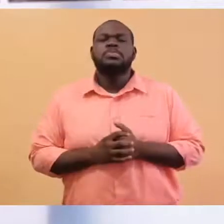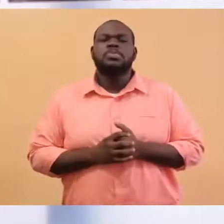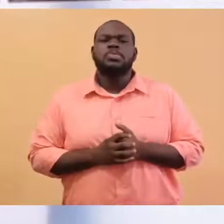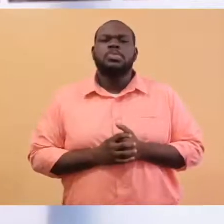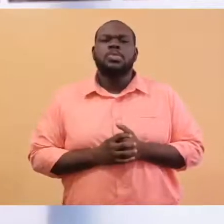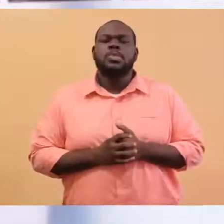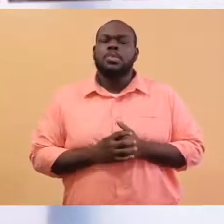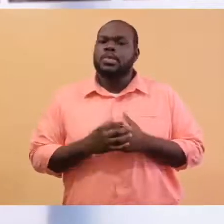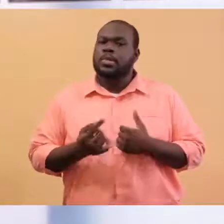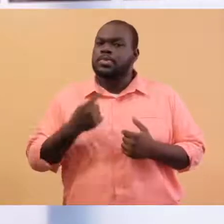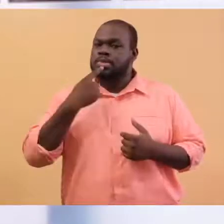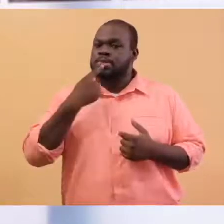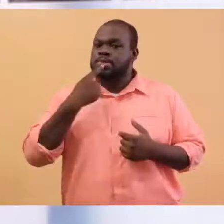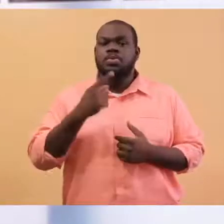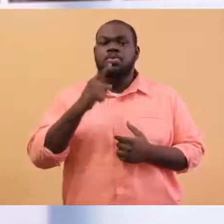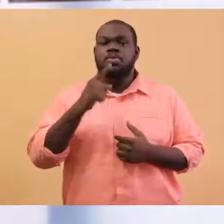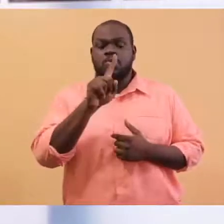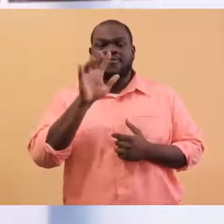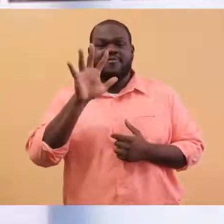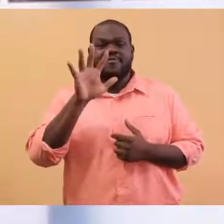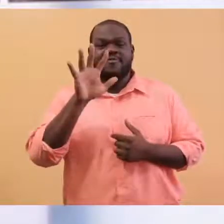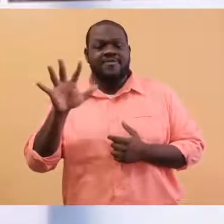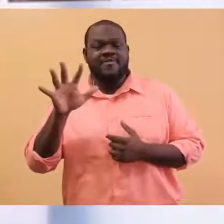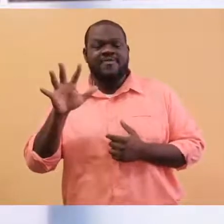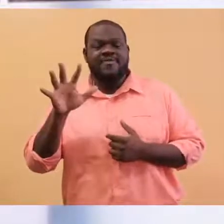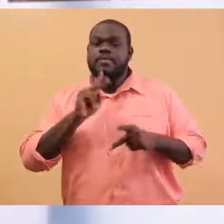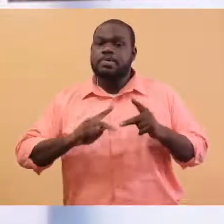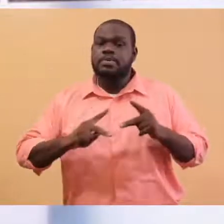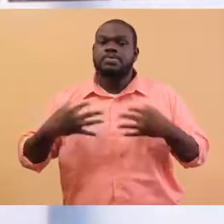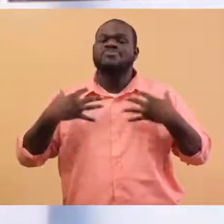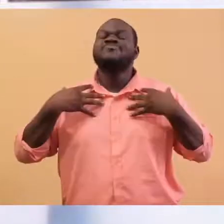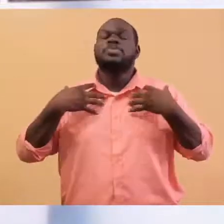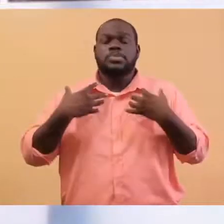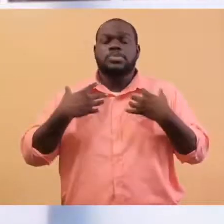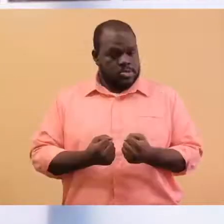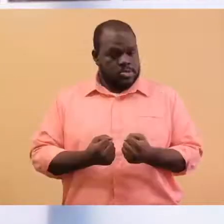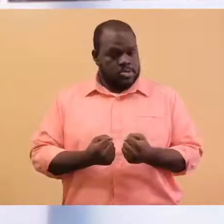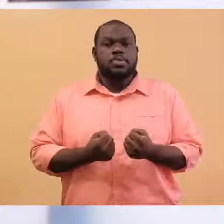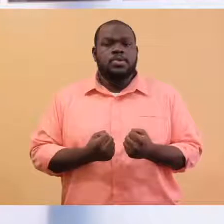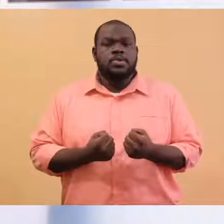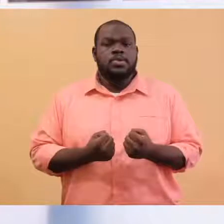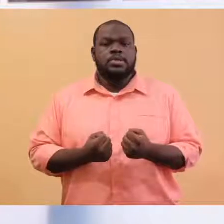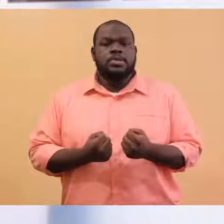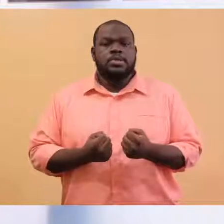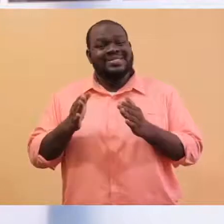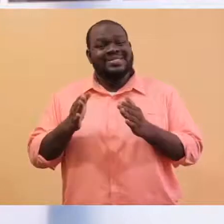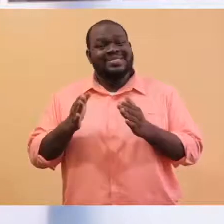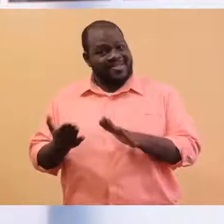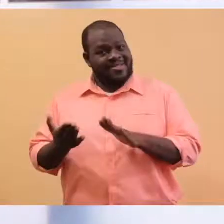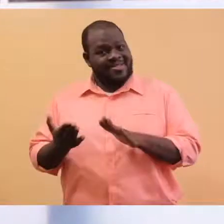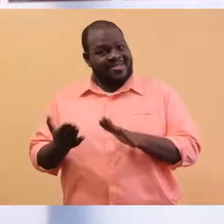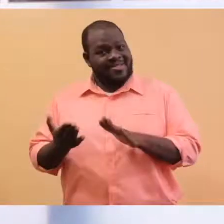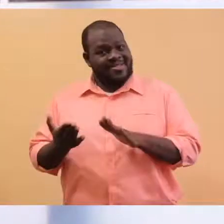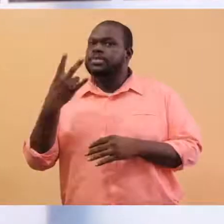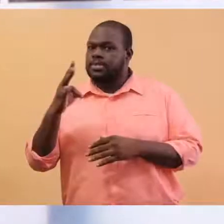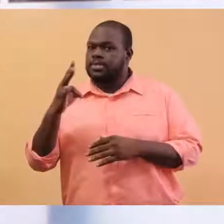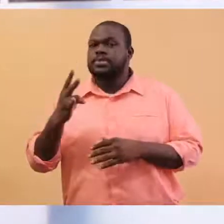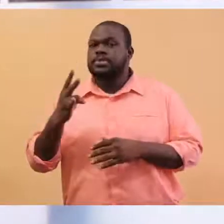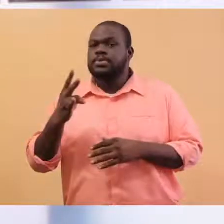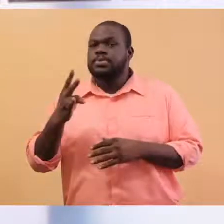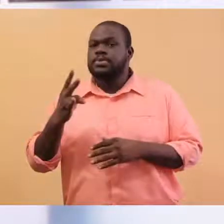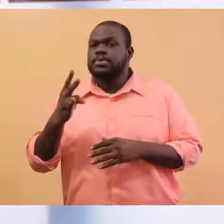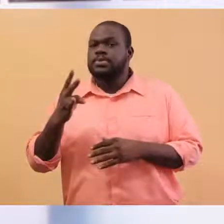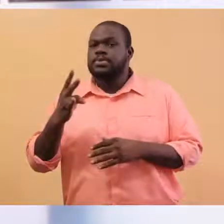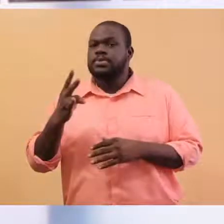155 persons have recovered thus far, and our COVID-19 deaths remain at 17. In